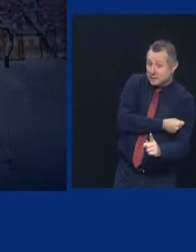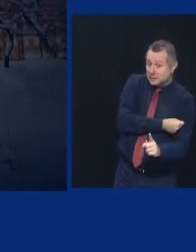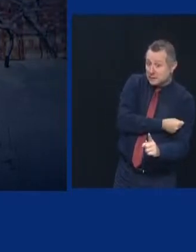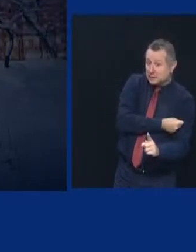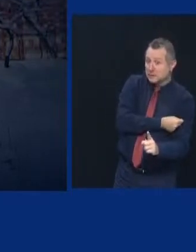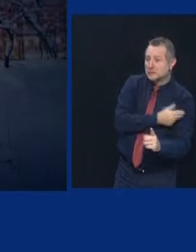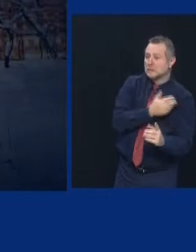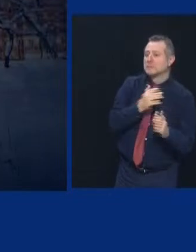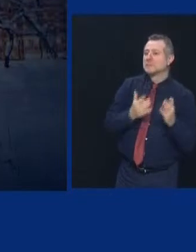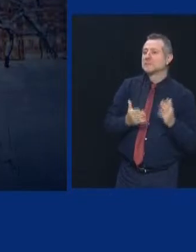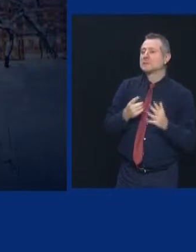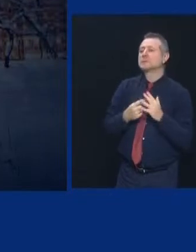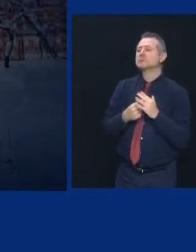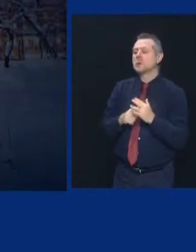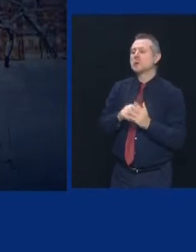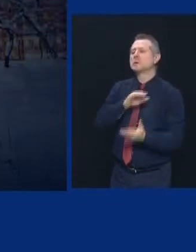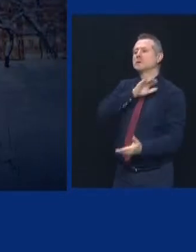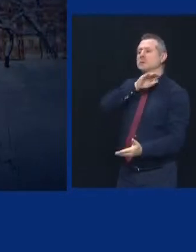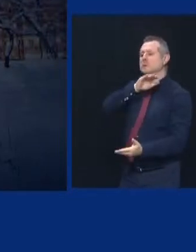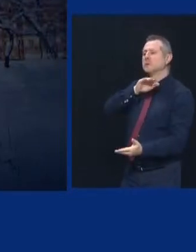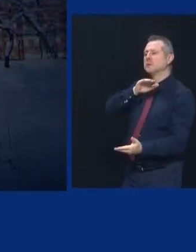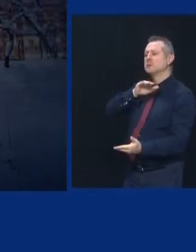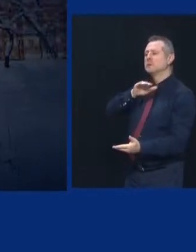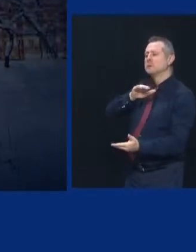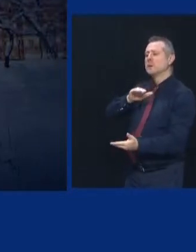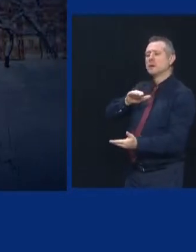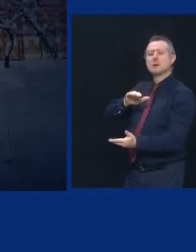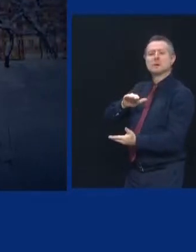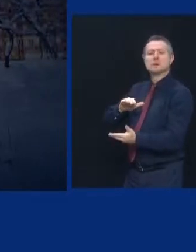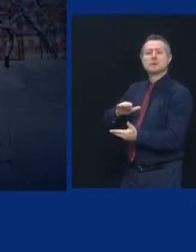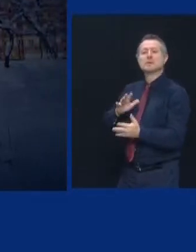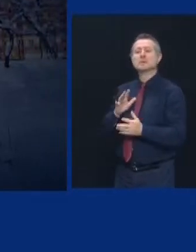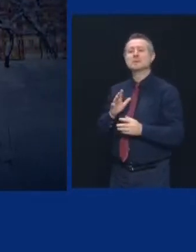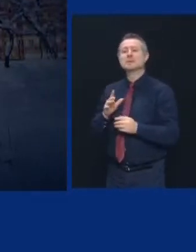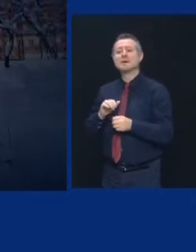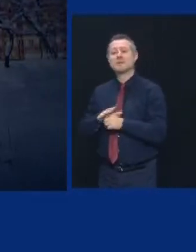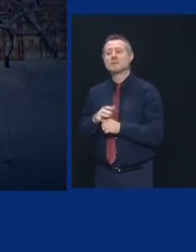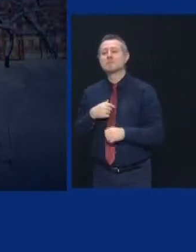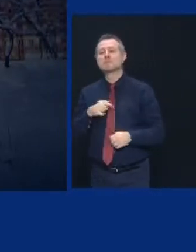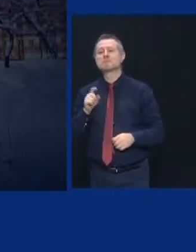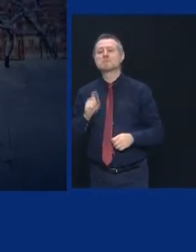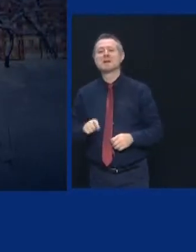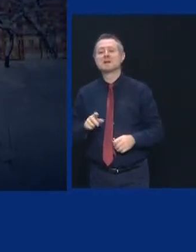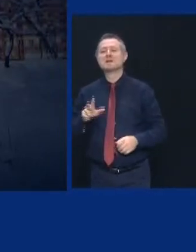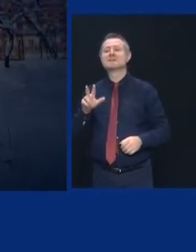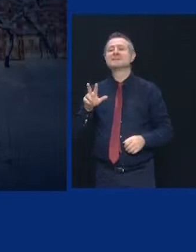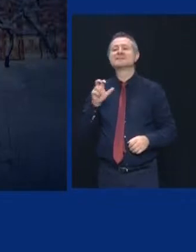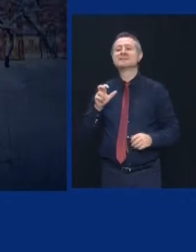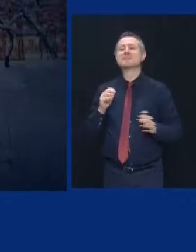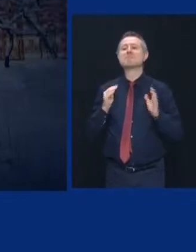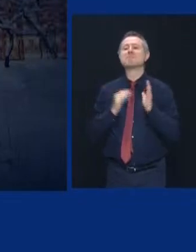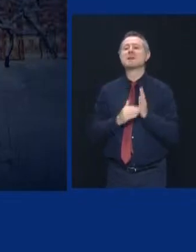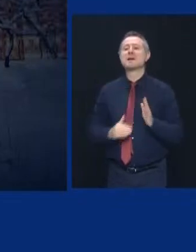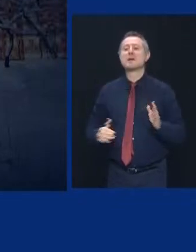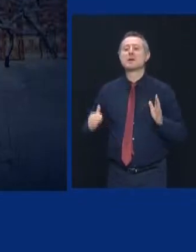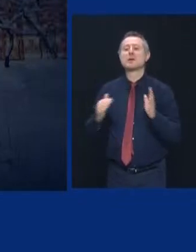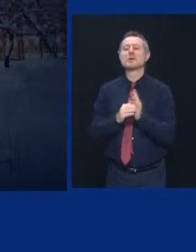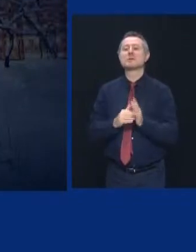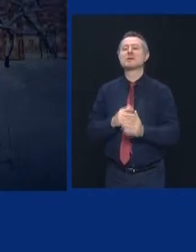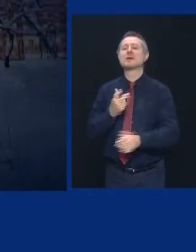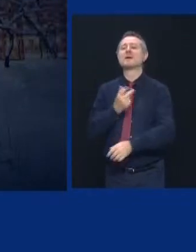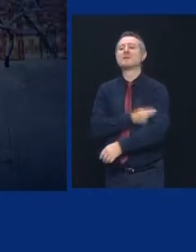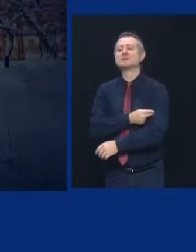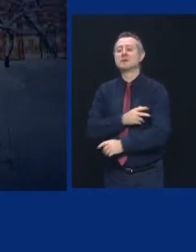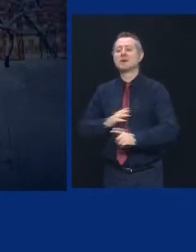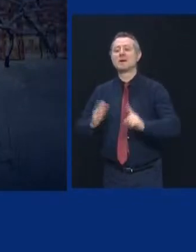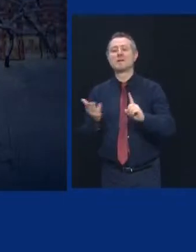Now you need 300 million doses. You have to convince the American people to take it. You have to prioritize who